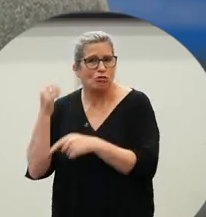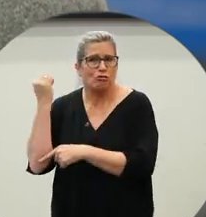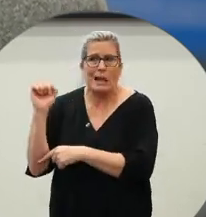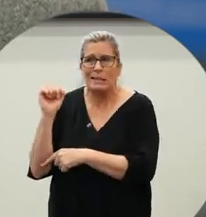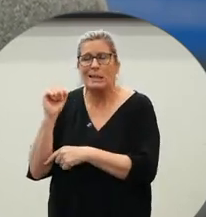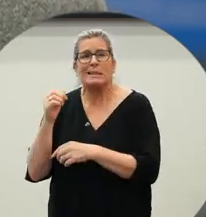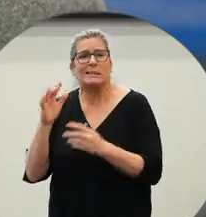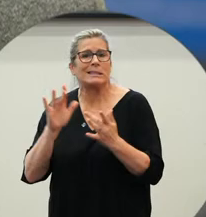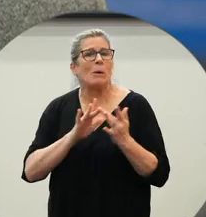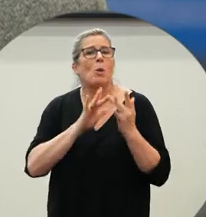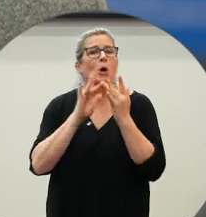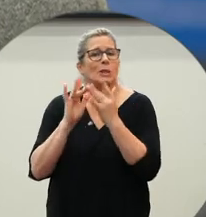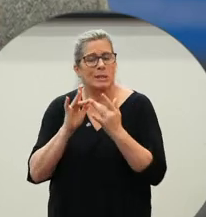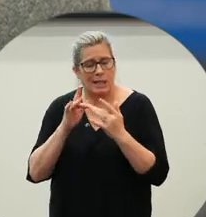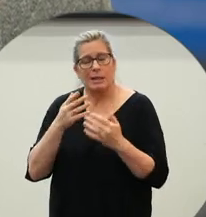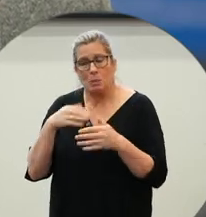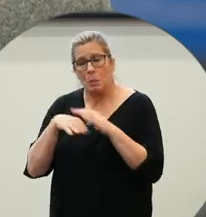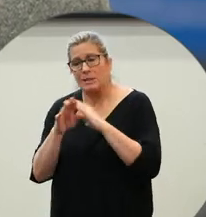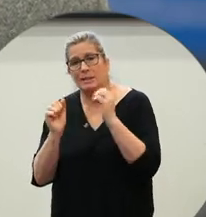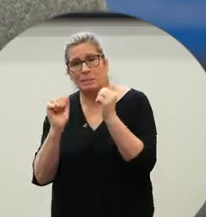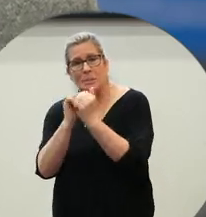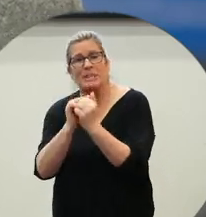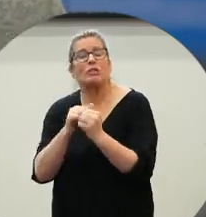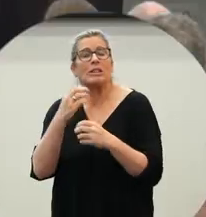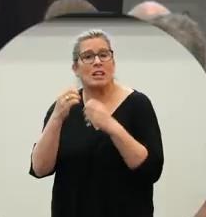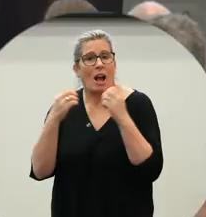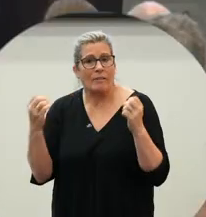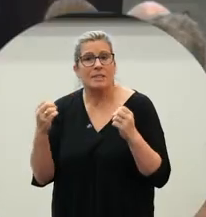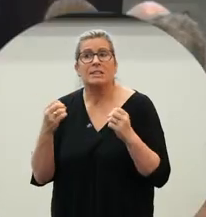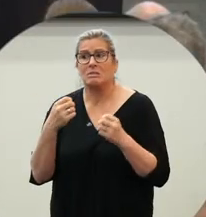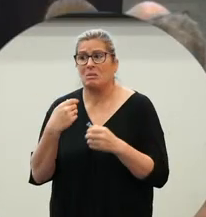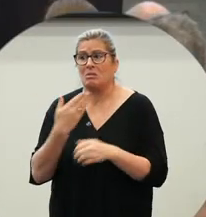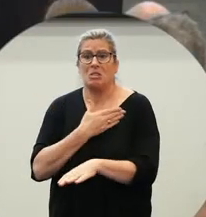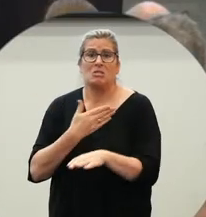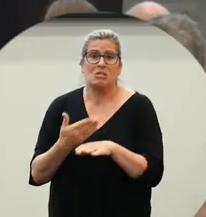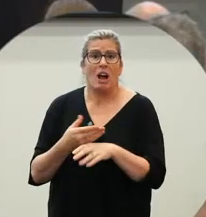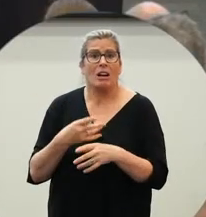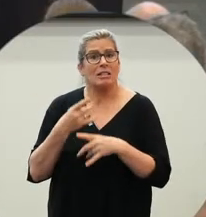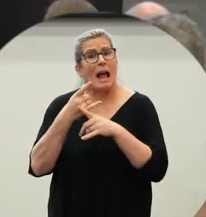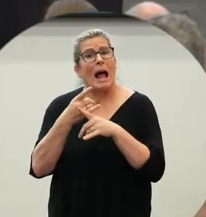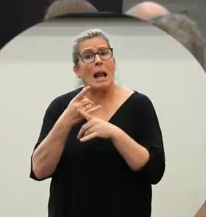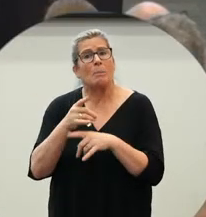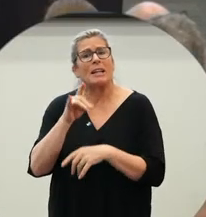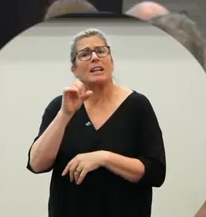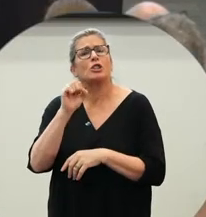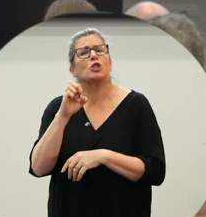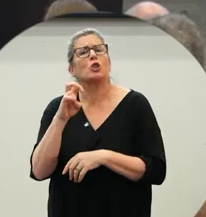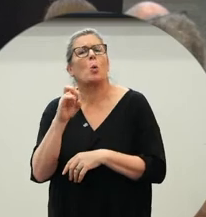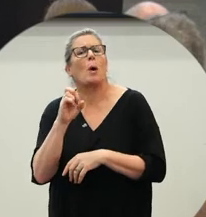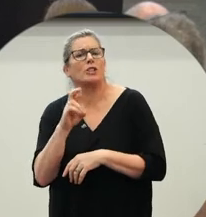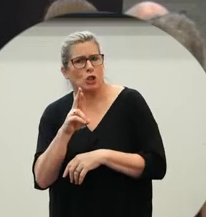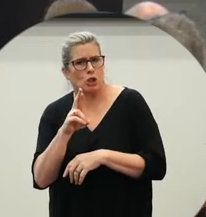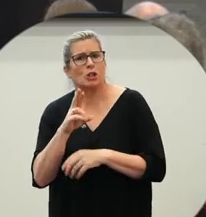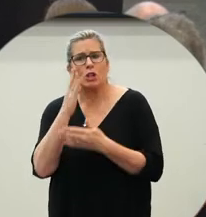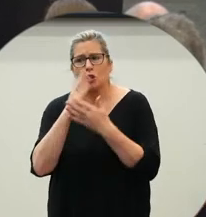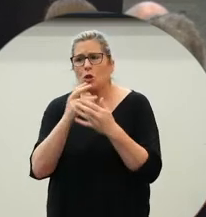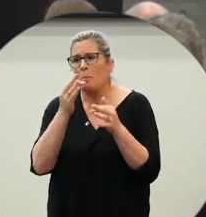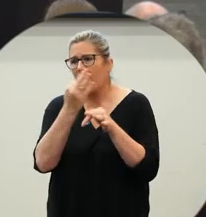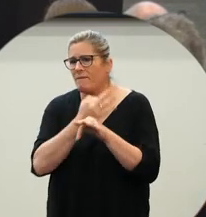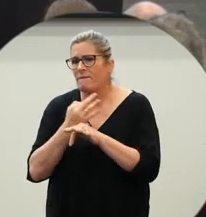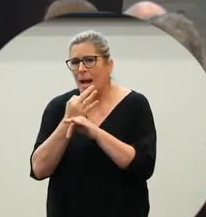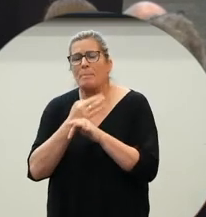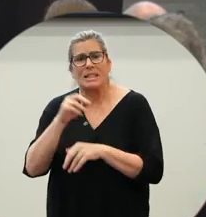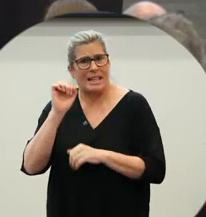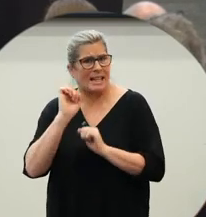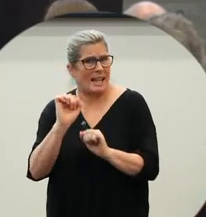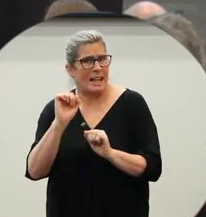her at the office. And then he started helping out squatters with her. Families would come down. He